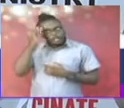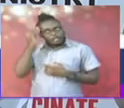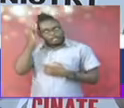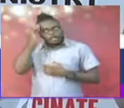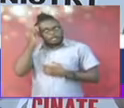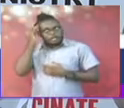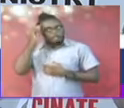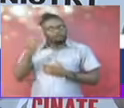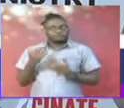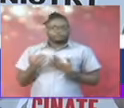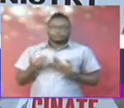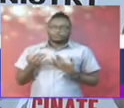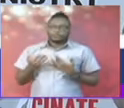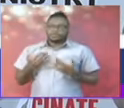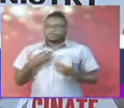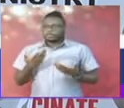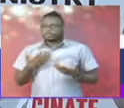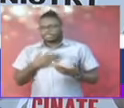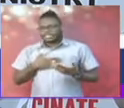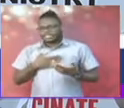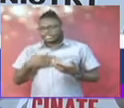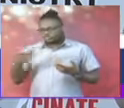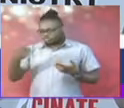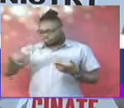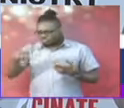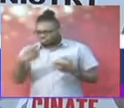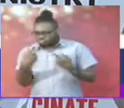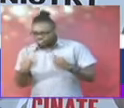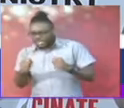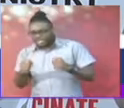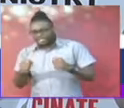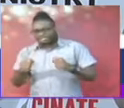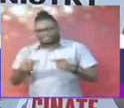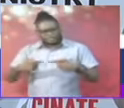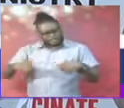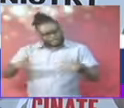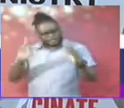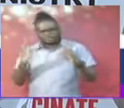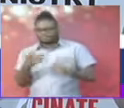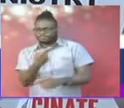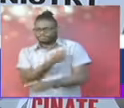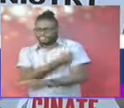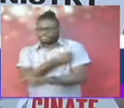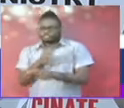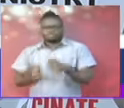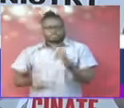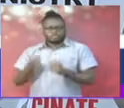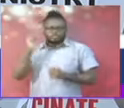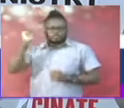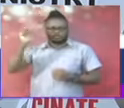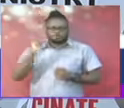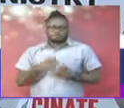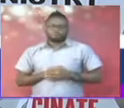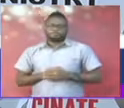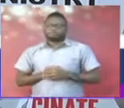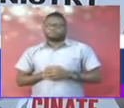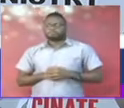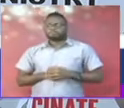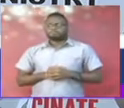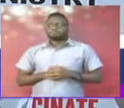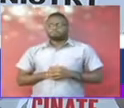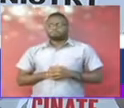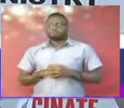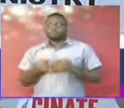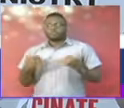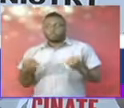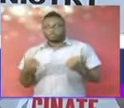TNT. As we move into the question and answer segment of this conference, we ask our media representatives to indicate